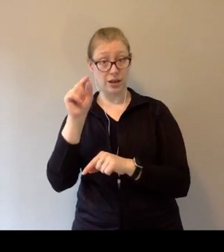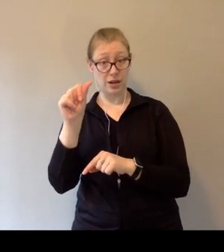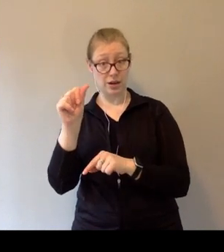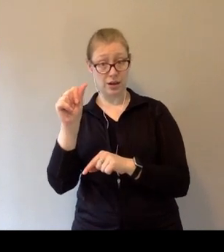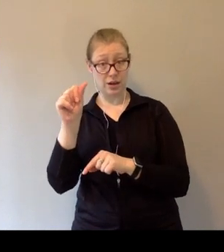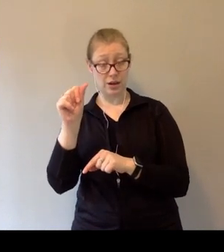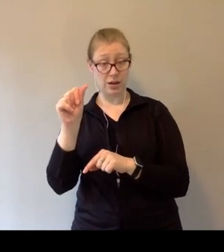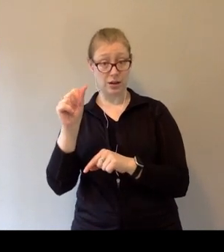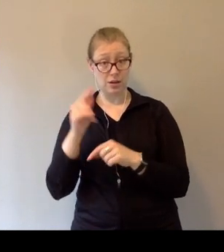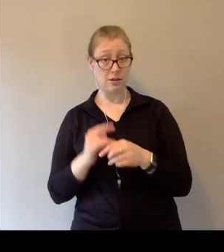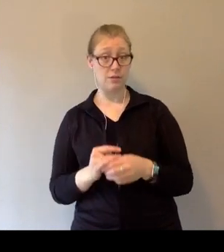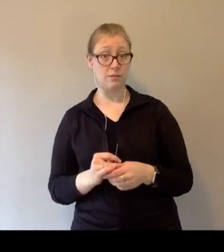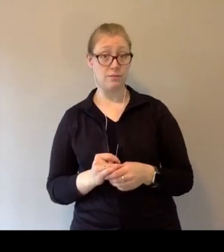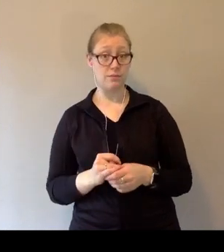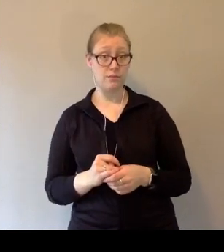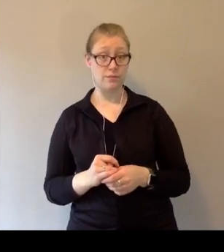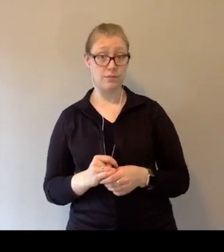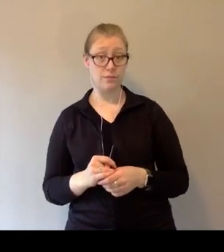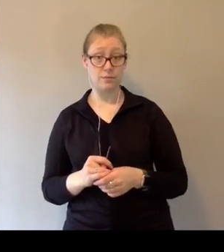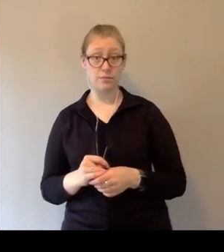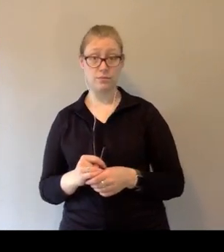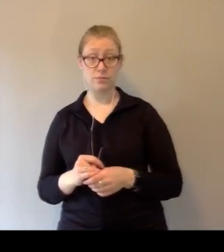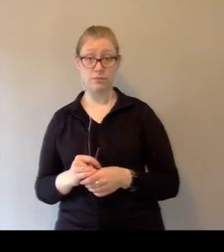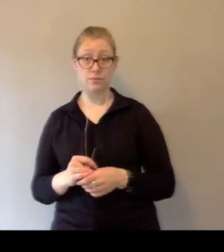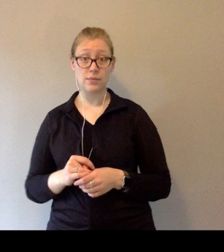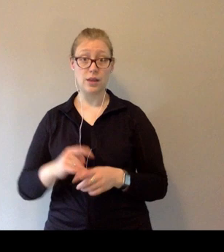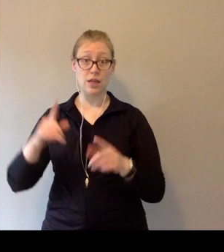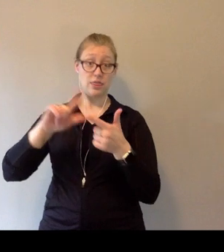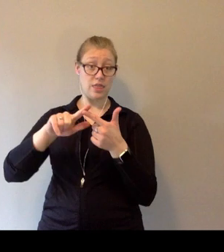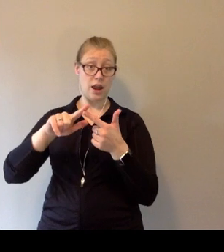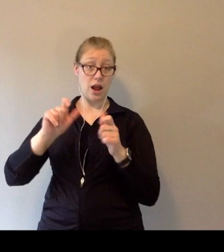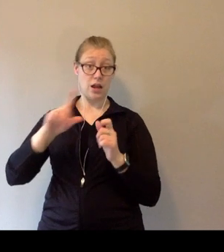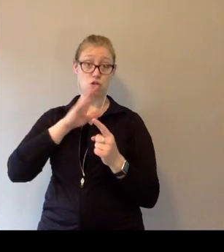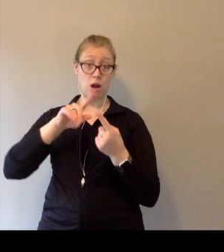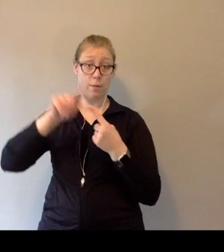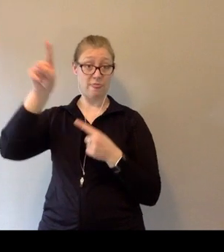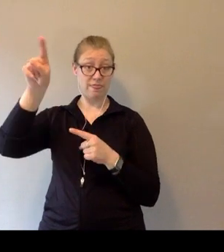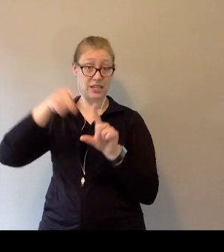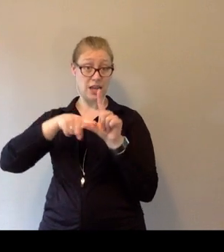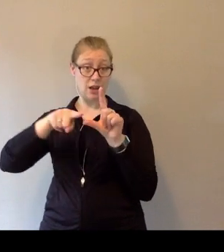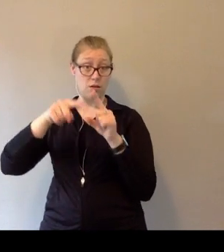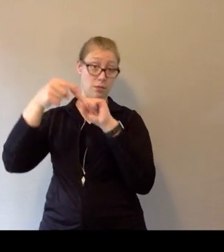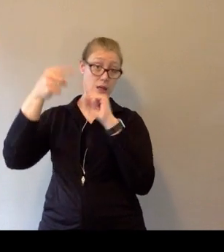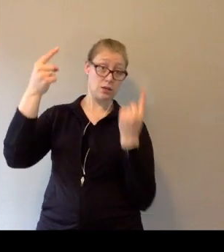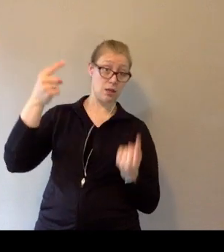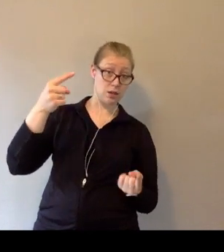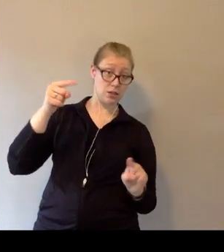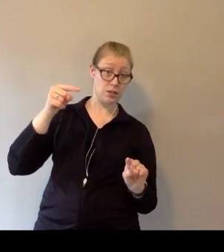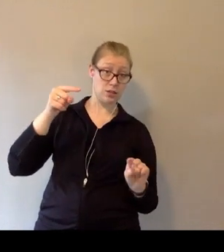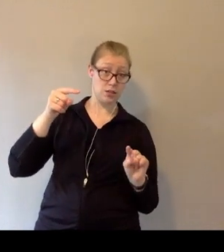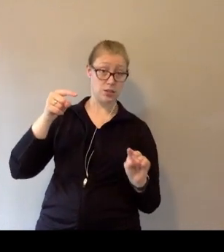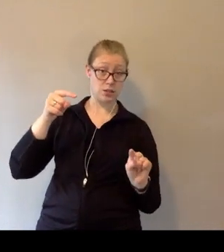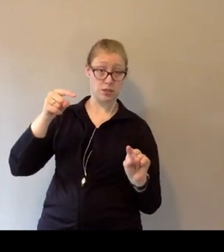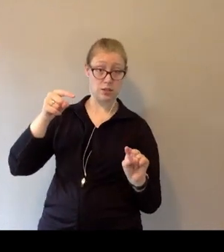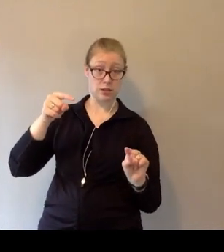Well, one way I could refer to it is 90 minus theta, right? Because if this is a 90-degree angle, I